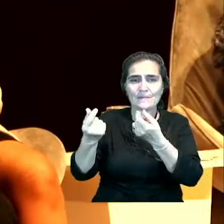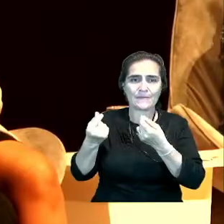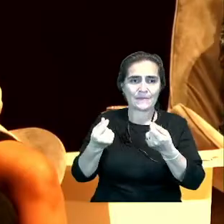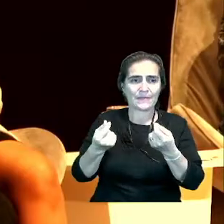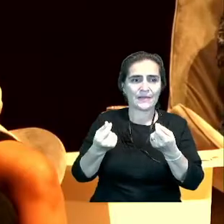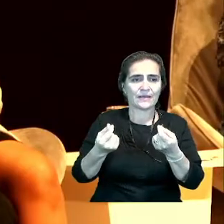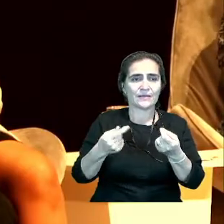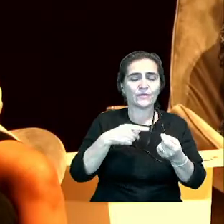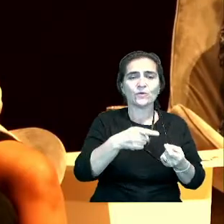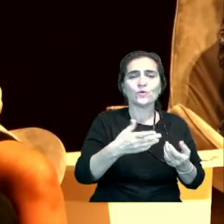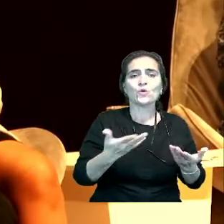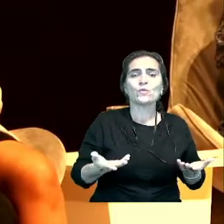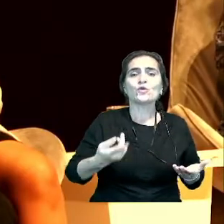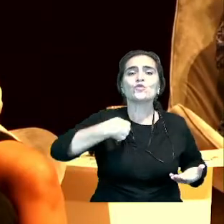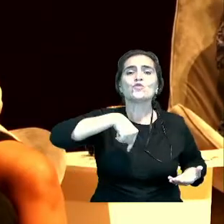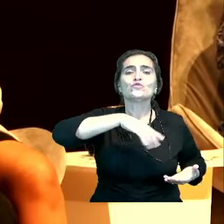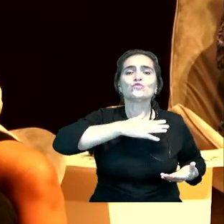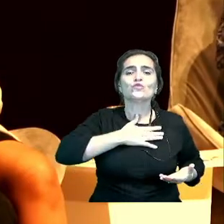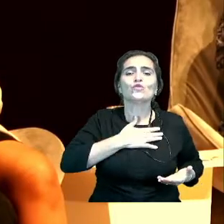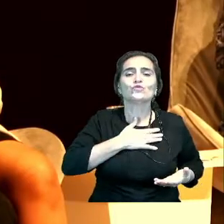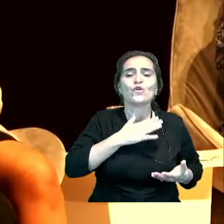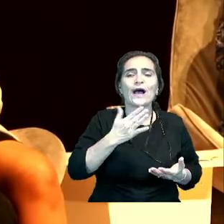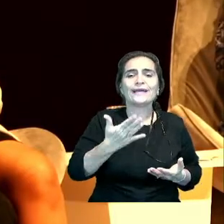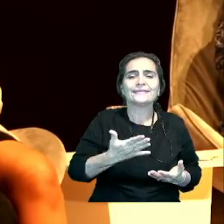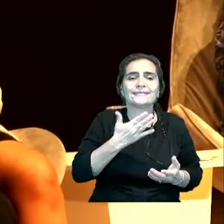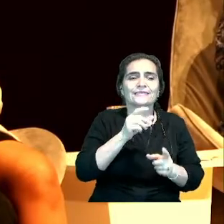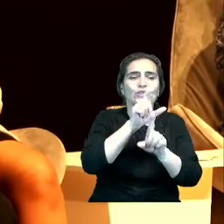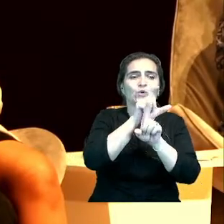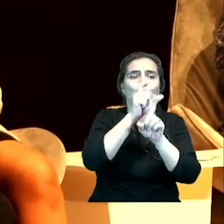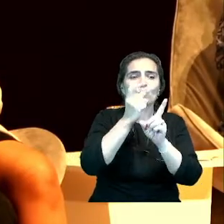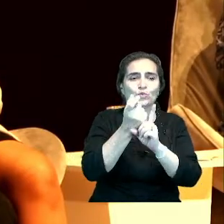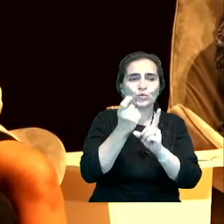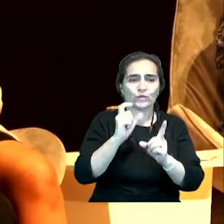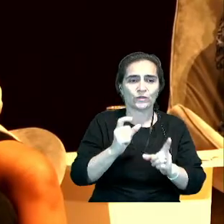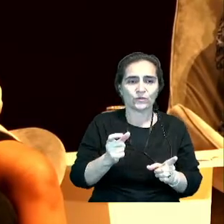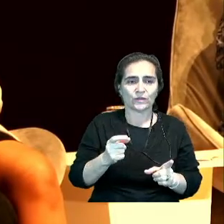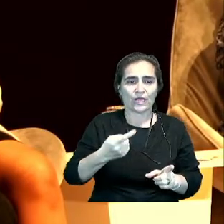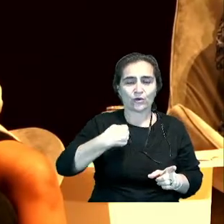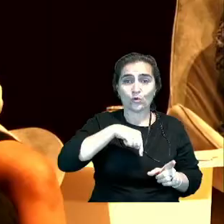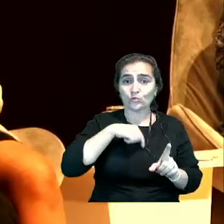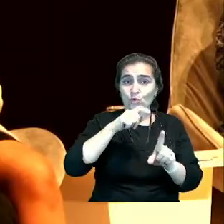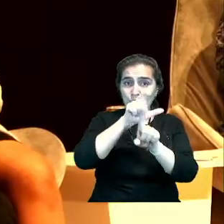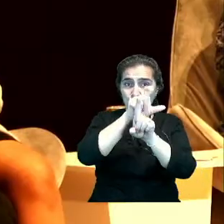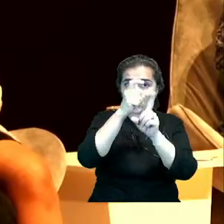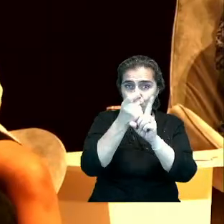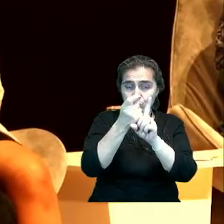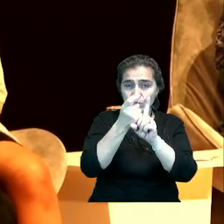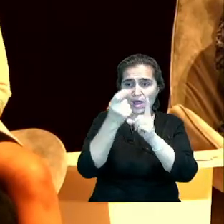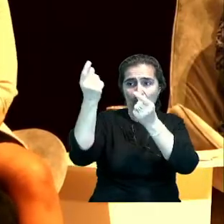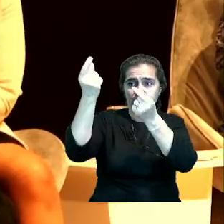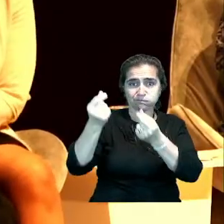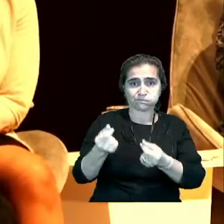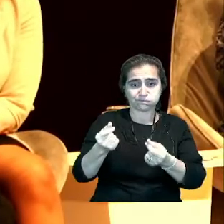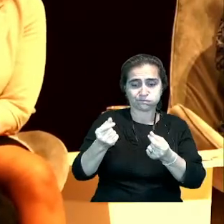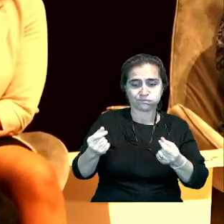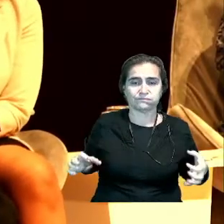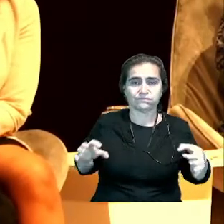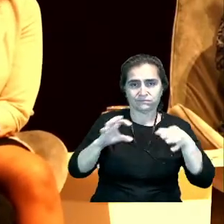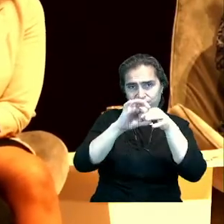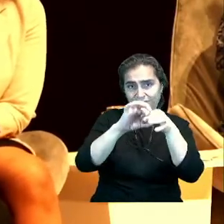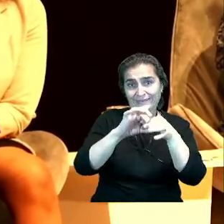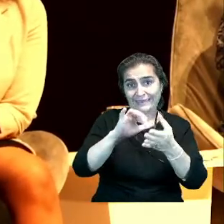have. And this is made using our culture. So for us, culture and